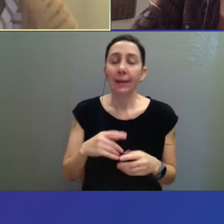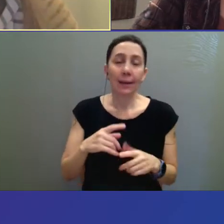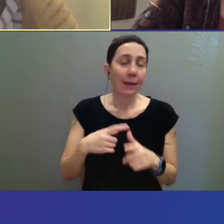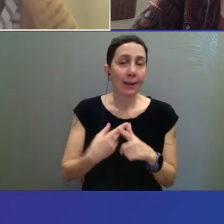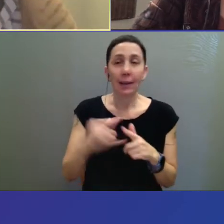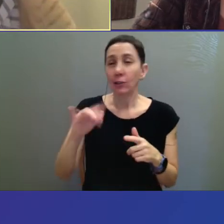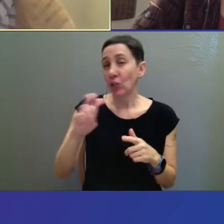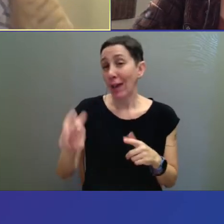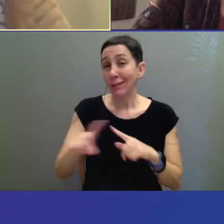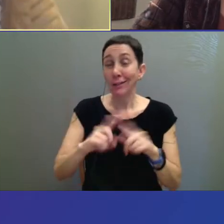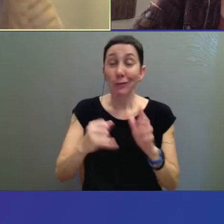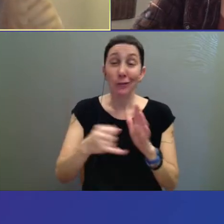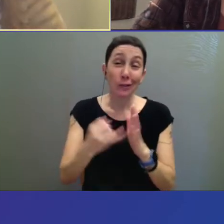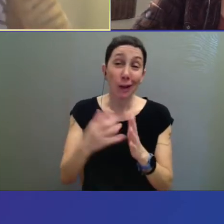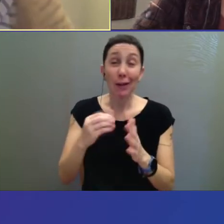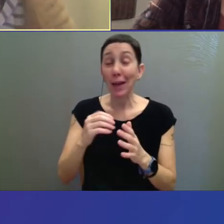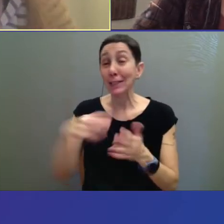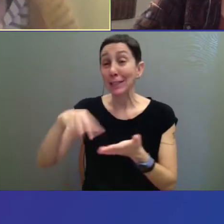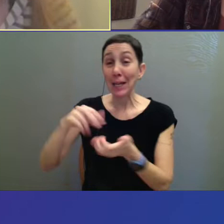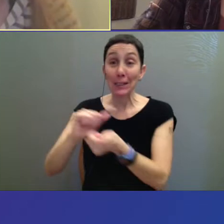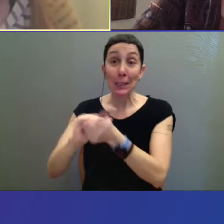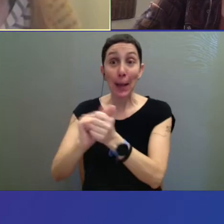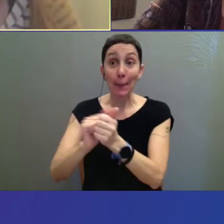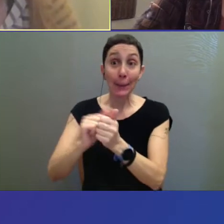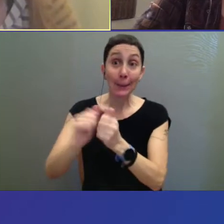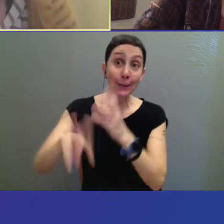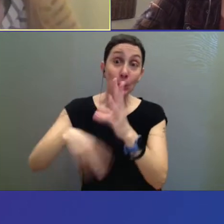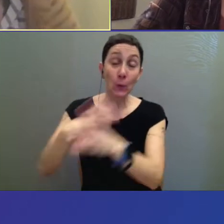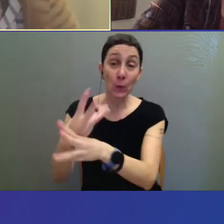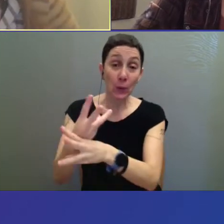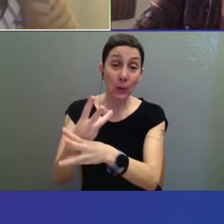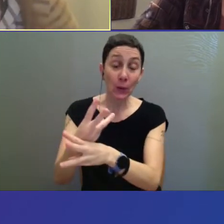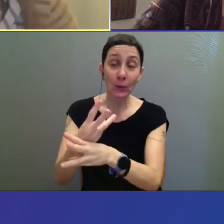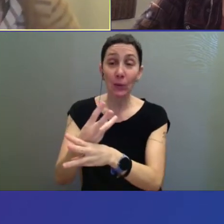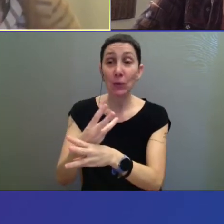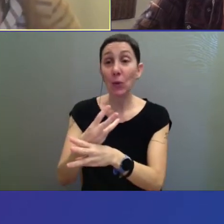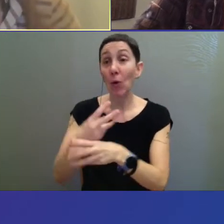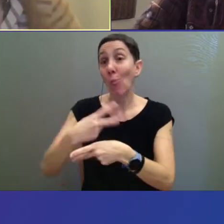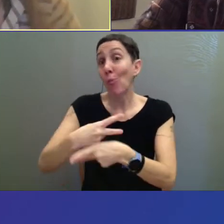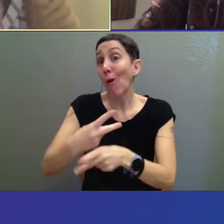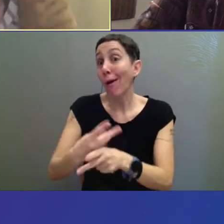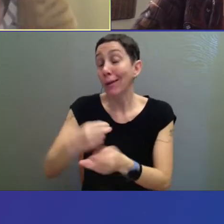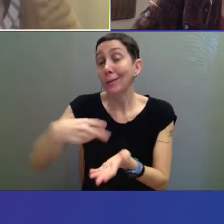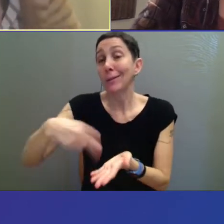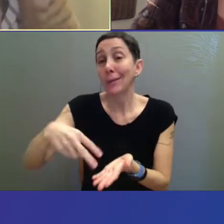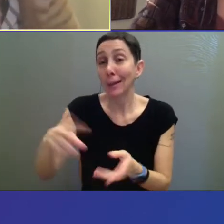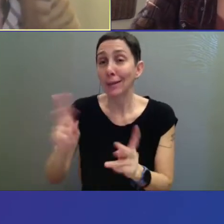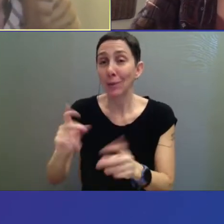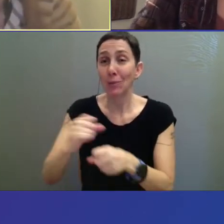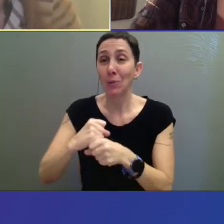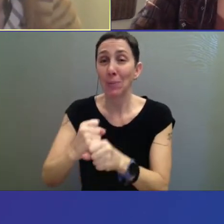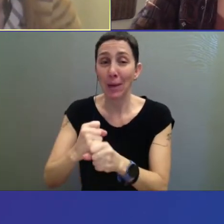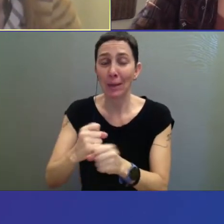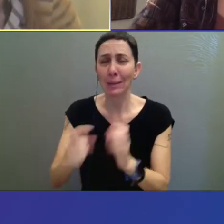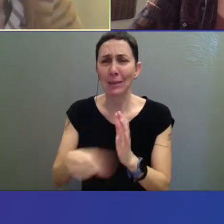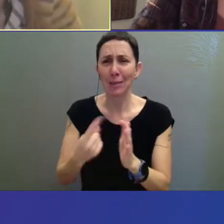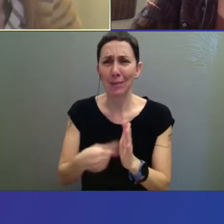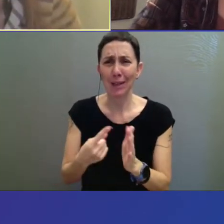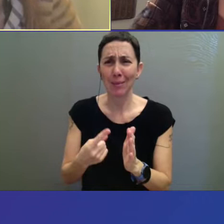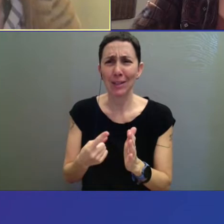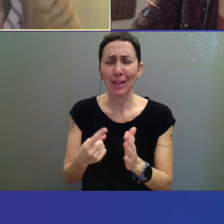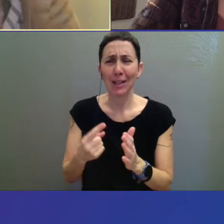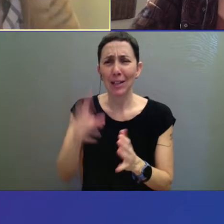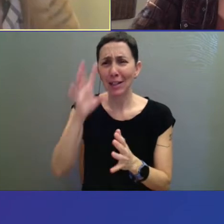products and the pieces that people are creating do get what I think is inappropriate for kids, because